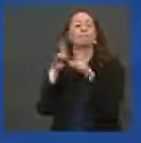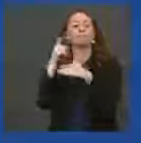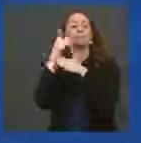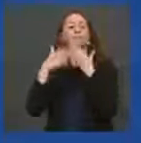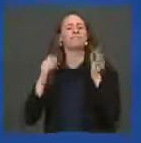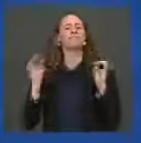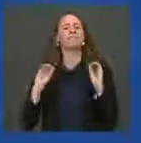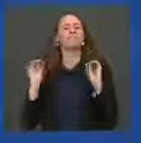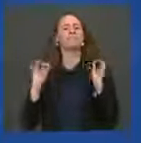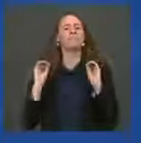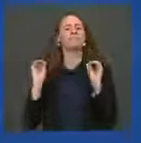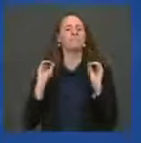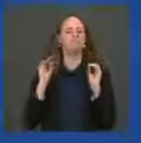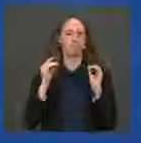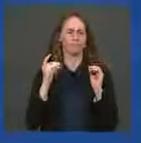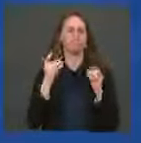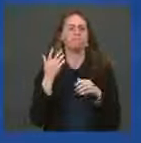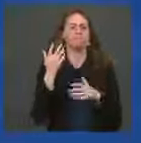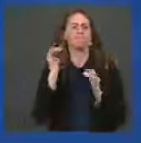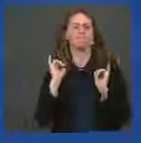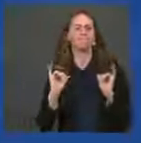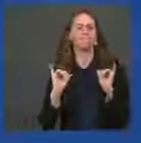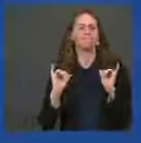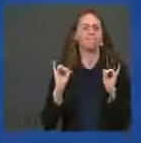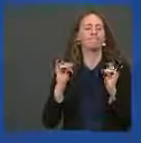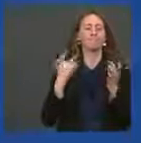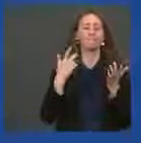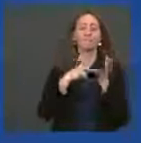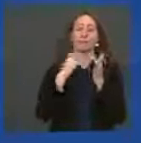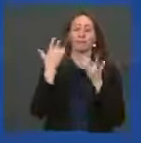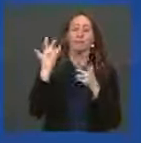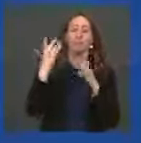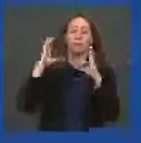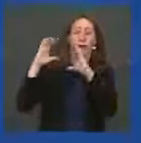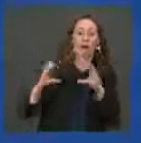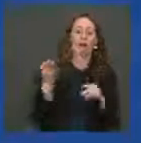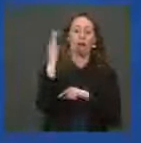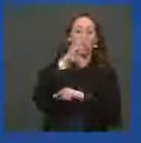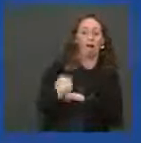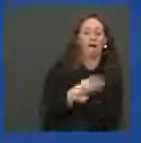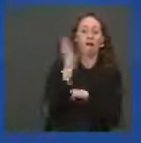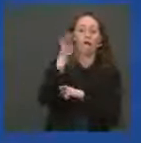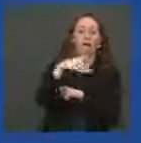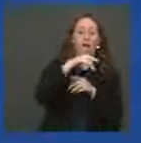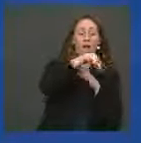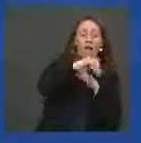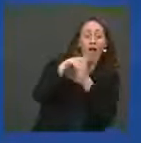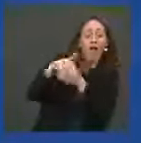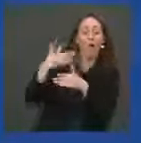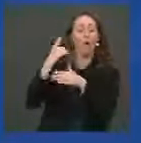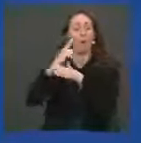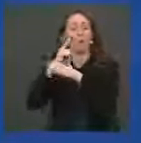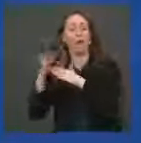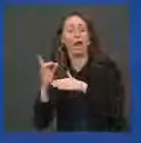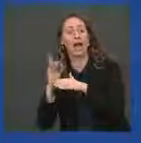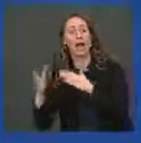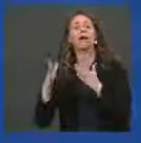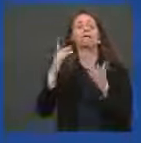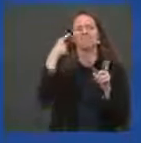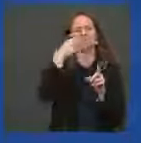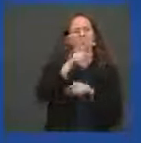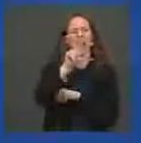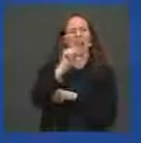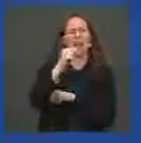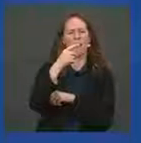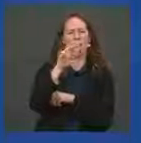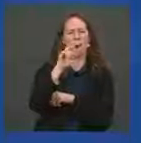staying open 7 days a week, through the night and on the weekends, the Port of Los Angeles will open over 60